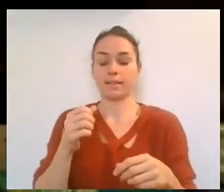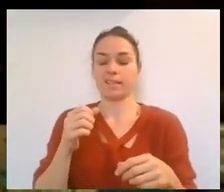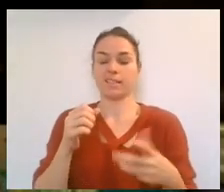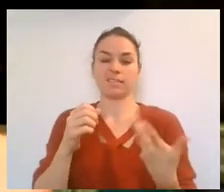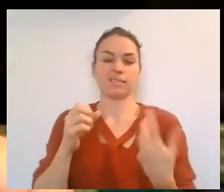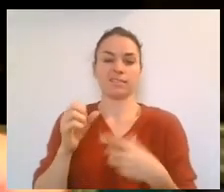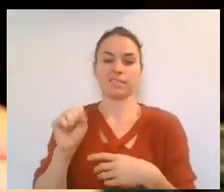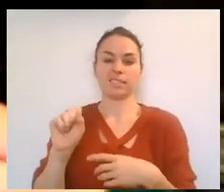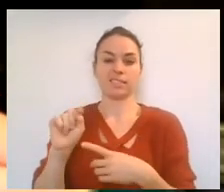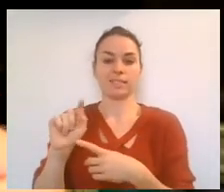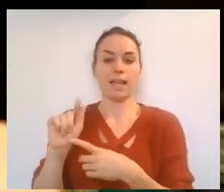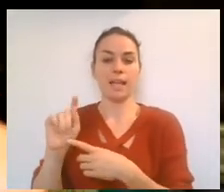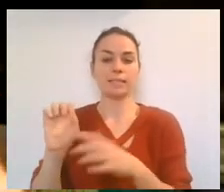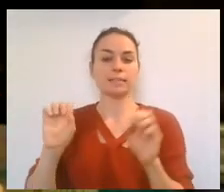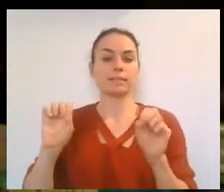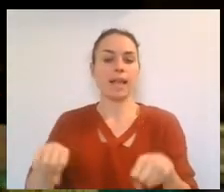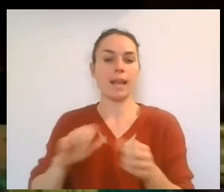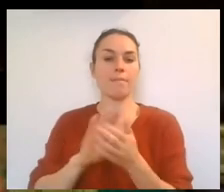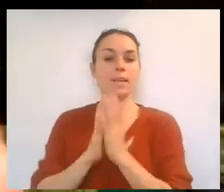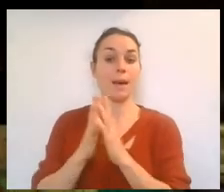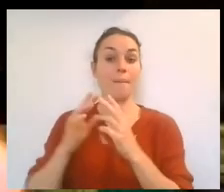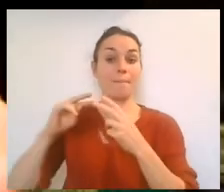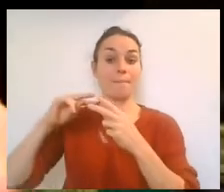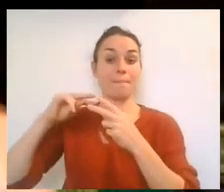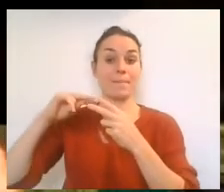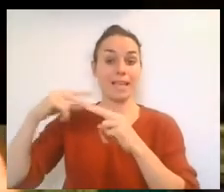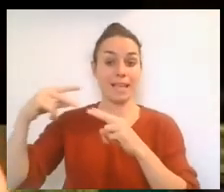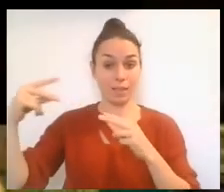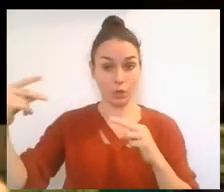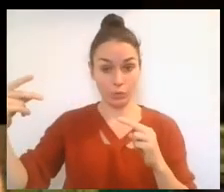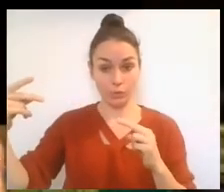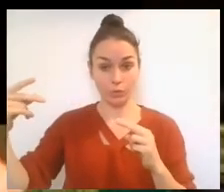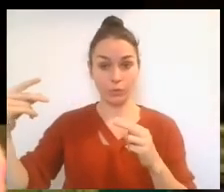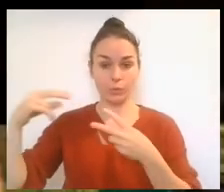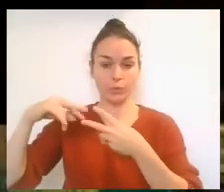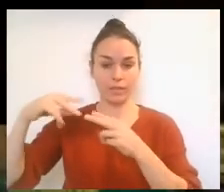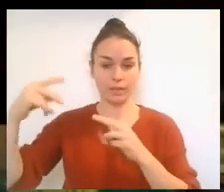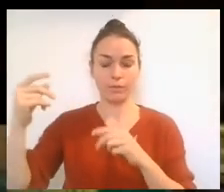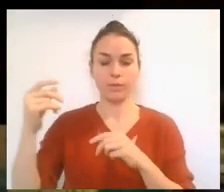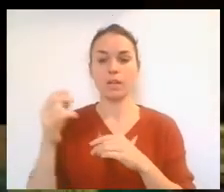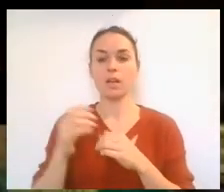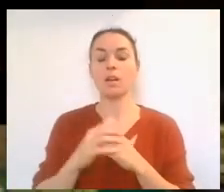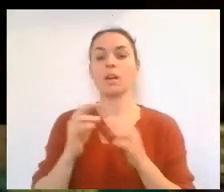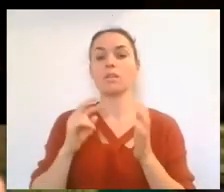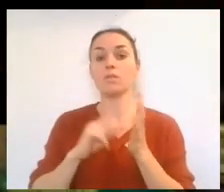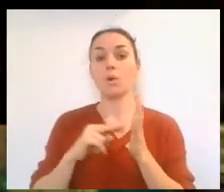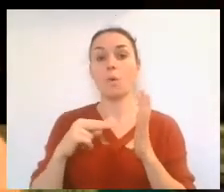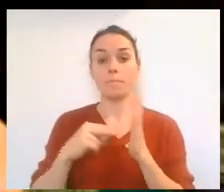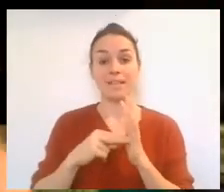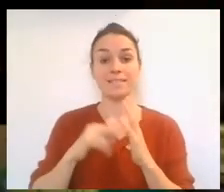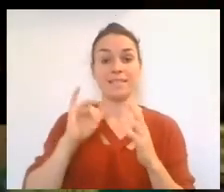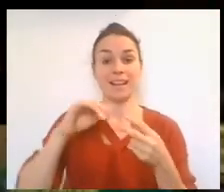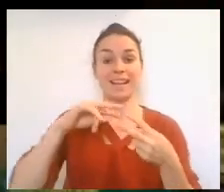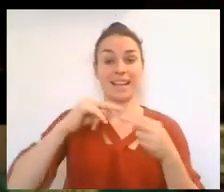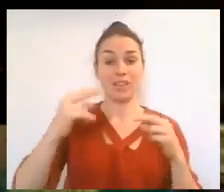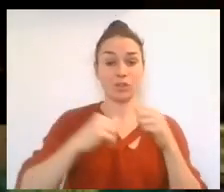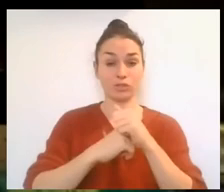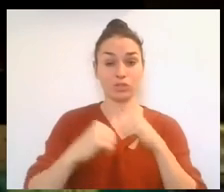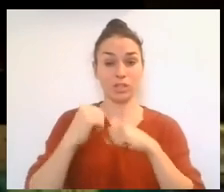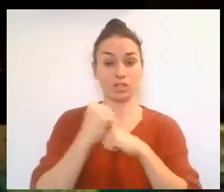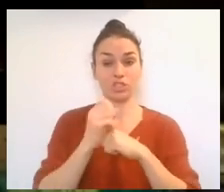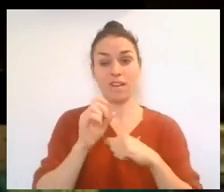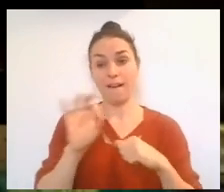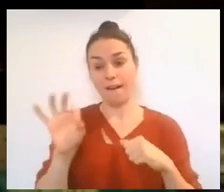turns out to be helical. That is, the helical structure of amino acids is a what's called a low energy